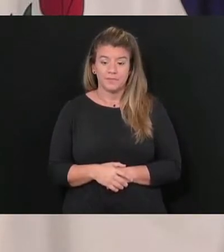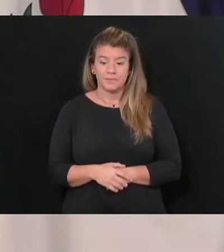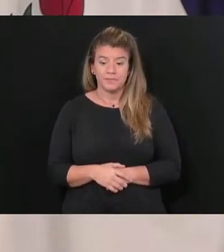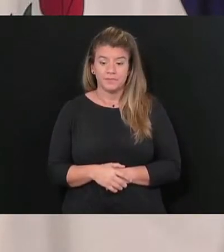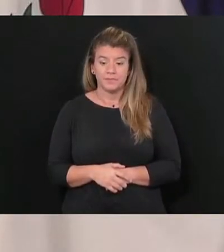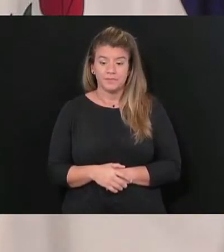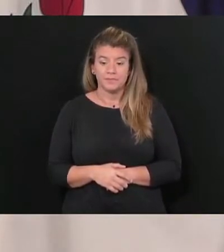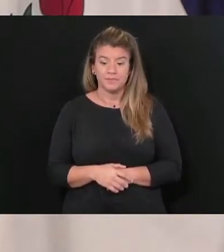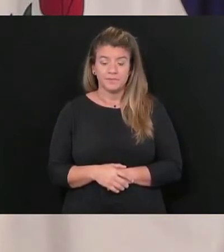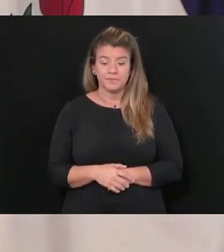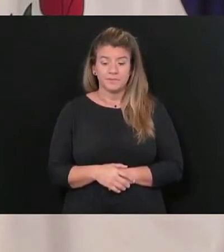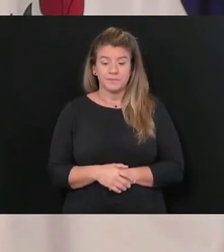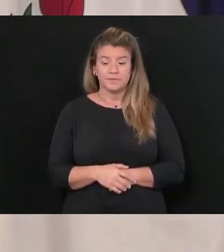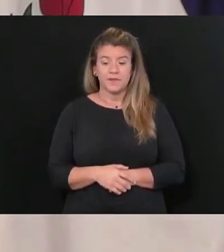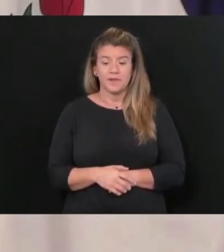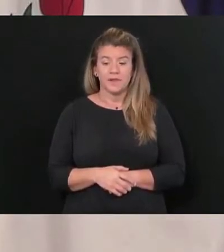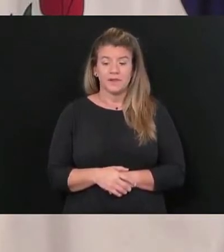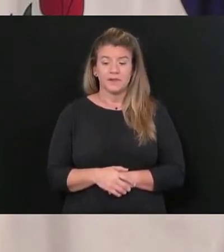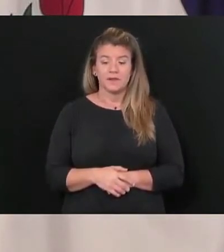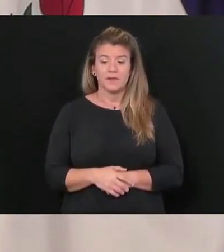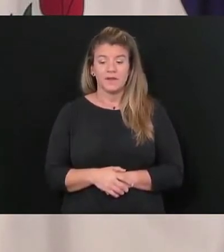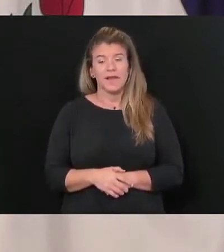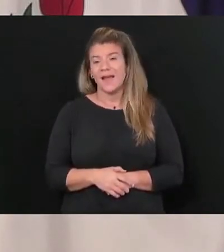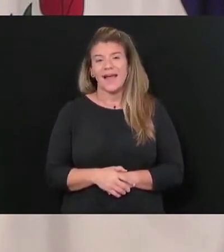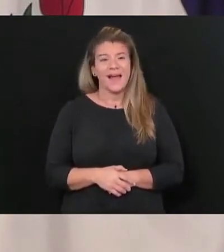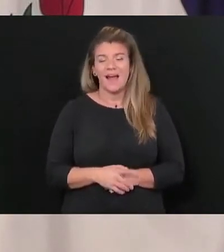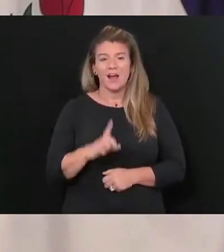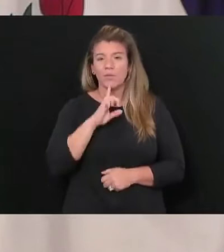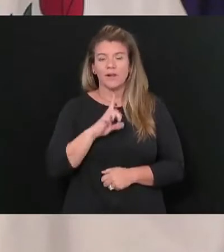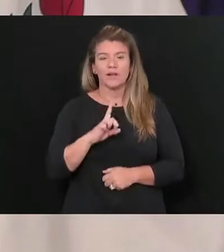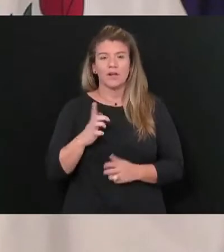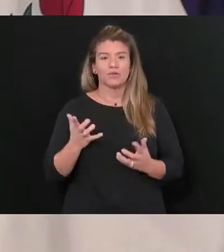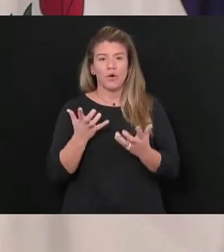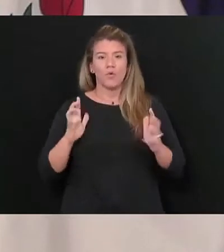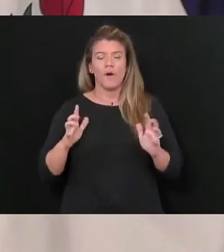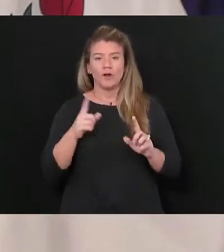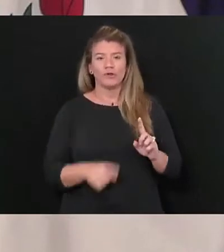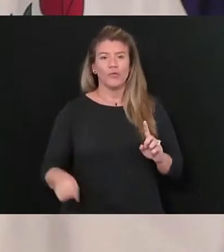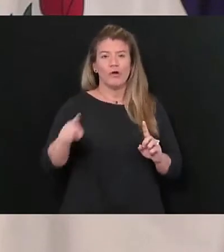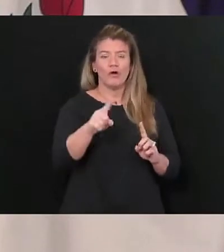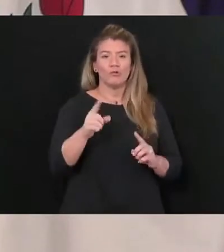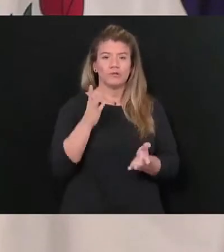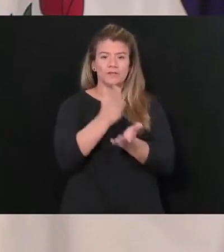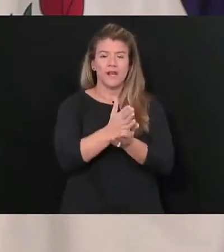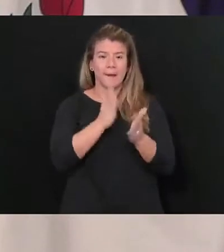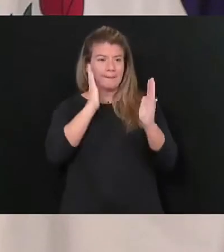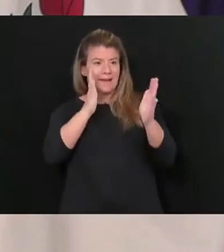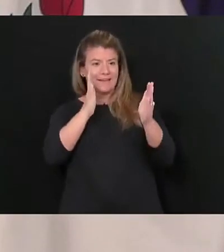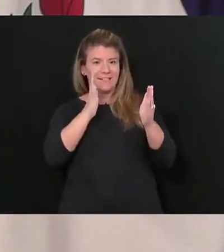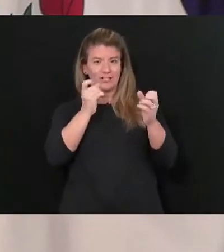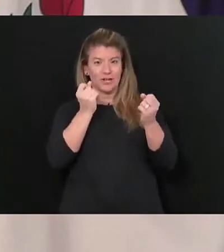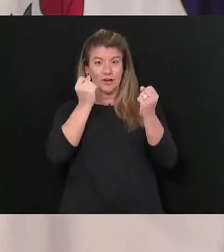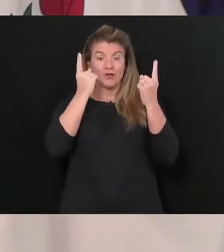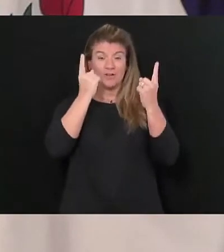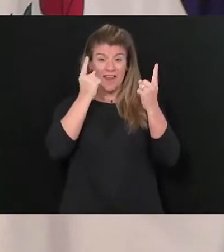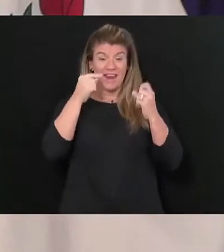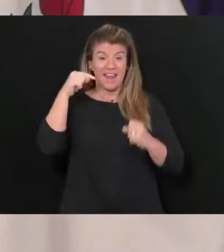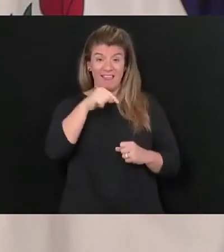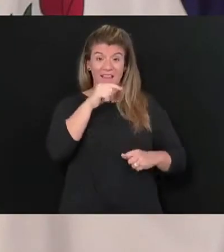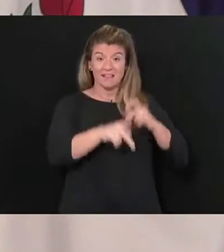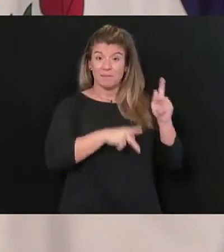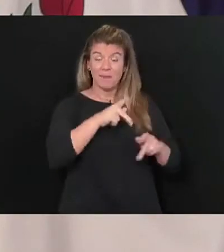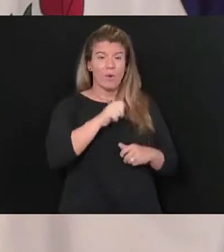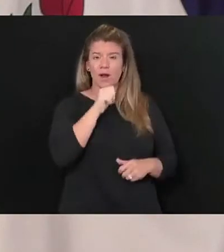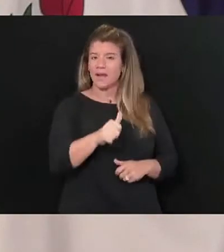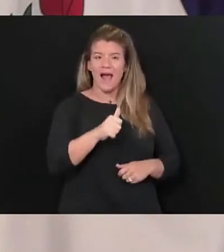You know, I don't want it to ever fall on deaf ears. Please keep these people in your thoughts and prayers. They're not